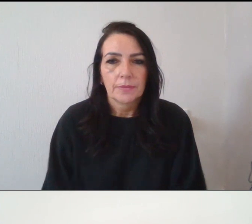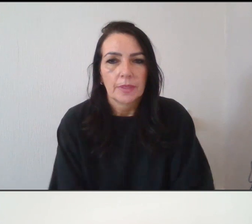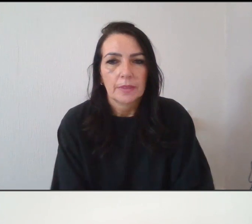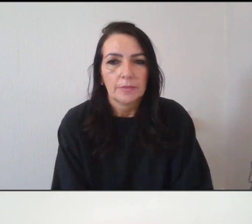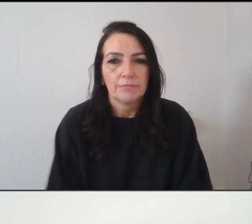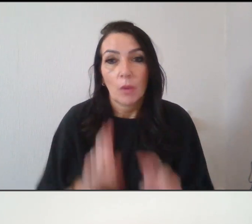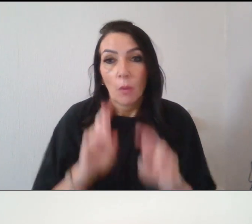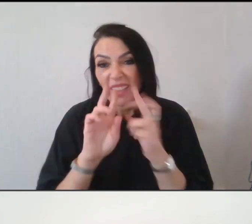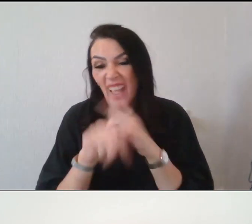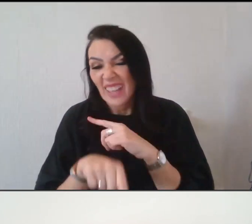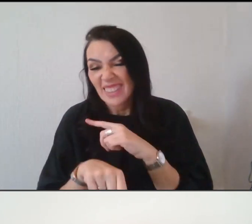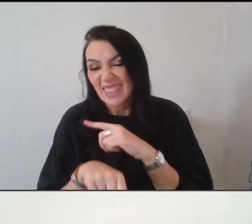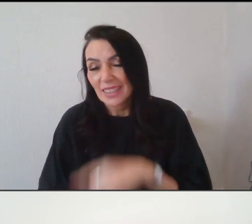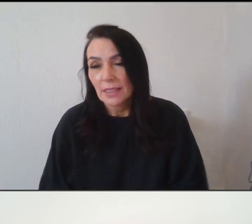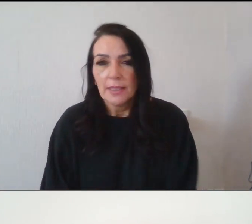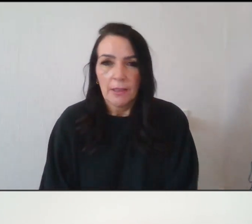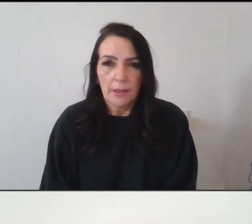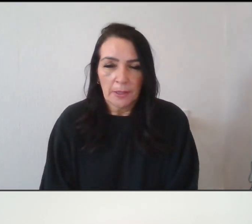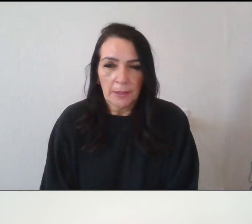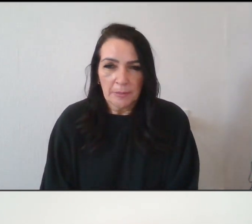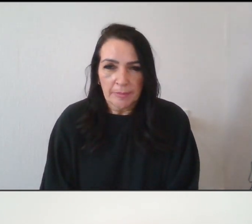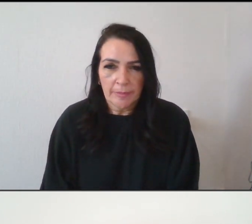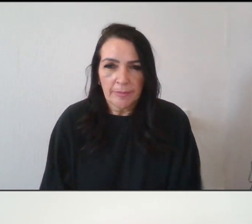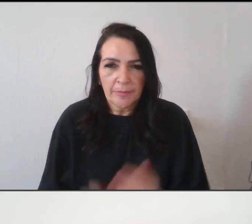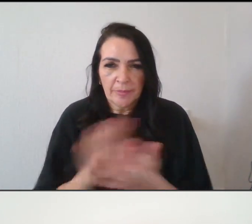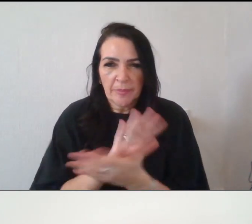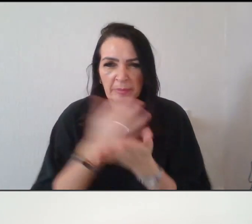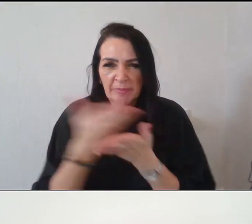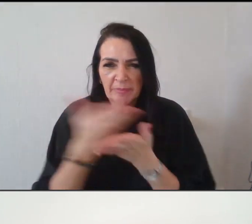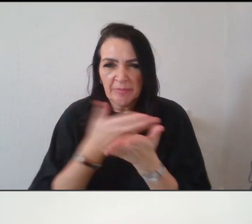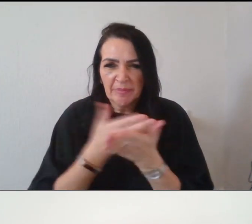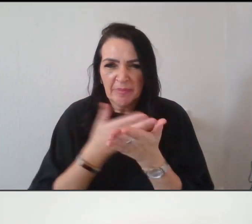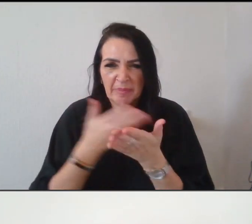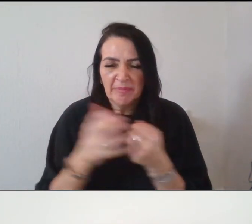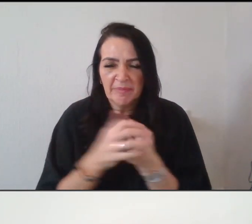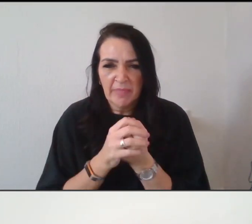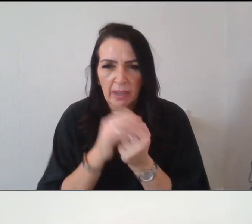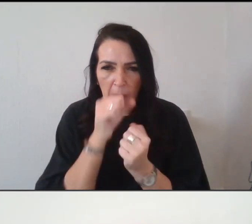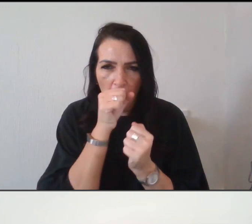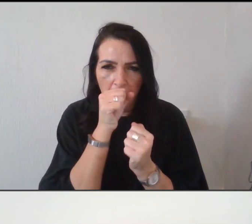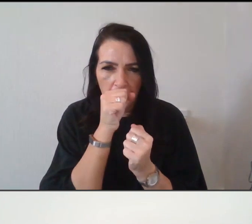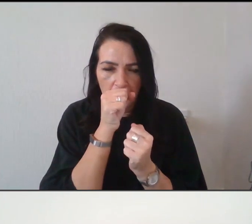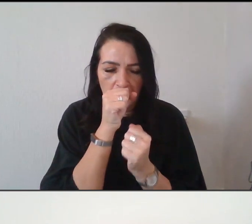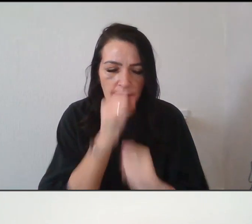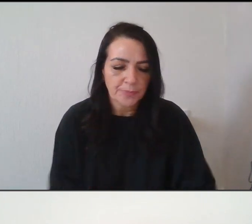that sort of answers the question, but happy for our transport colleagues to chat.